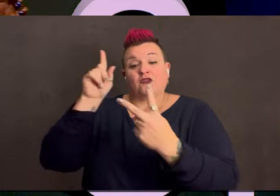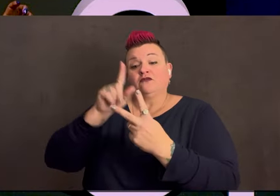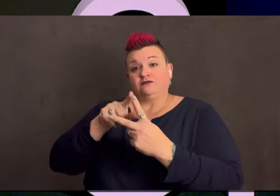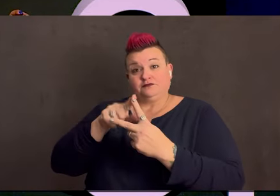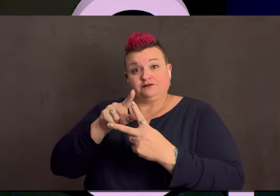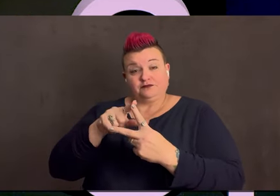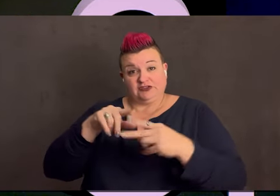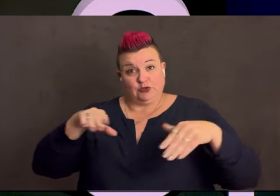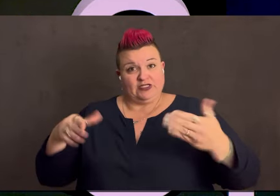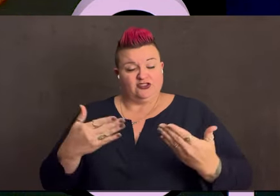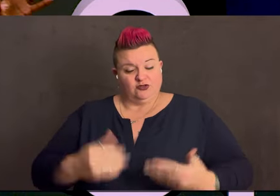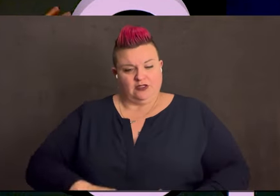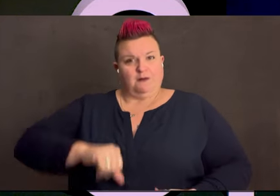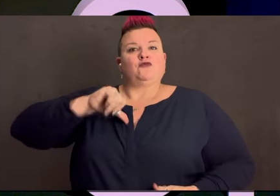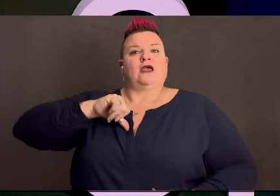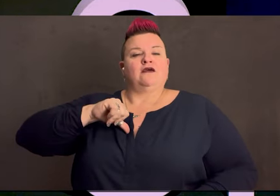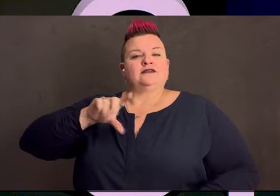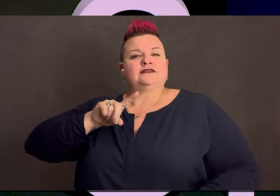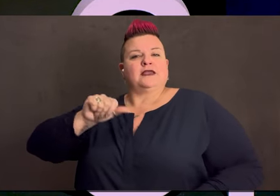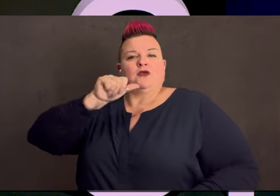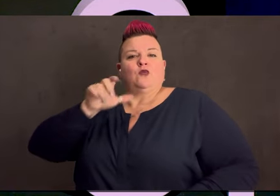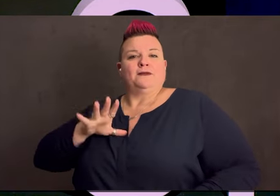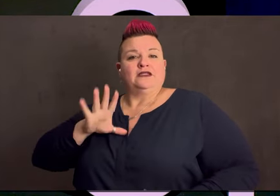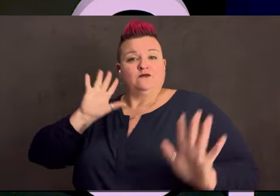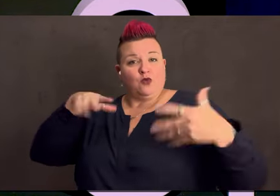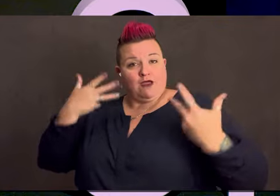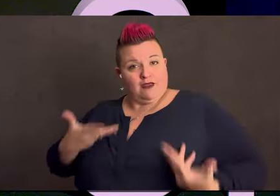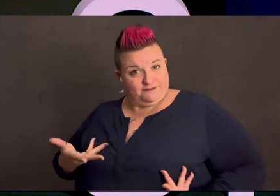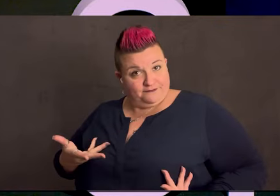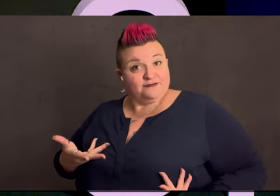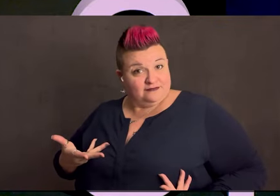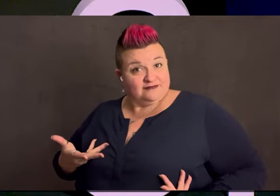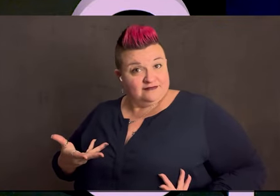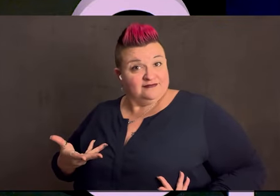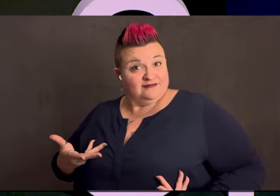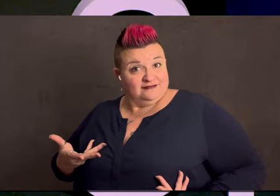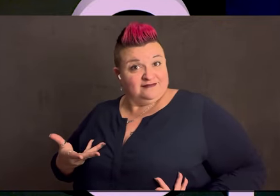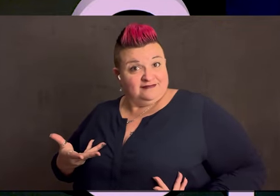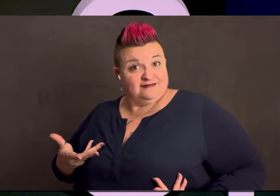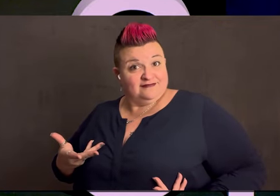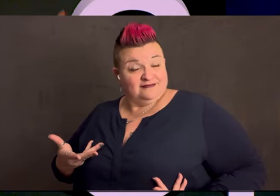by introducing you to a proud disabled woman. Mwah.